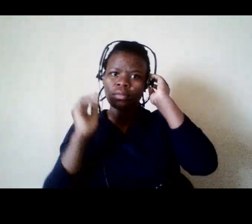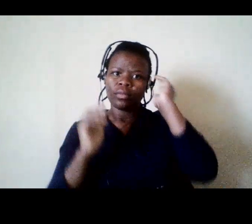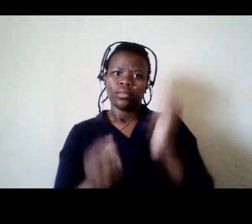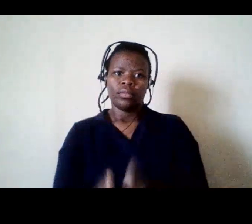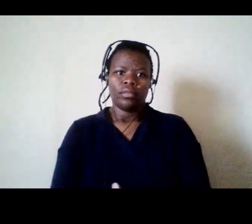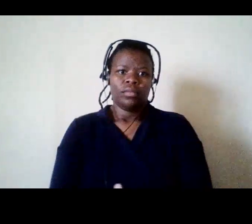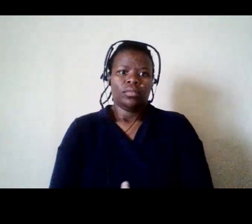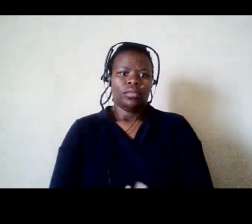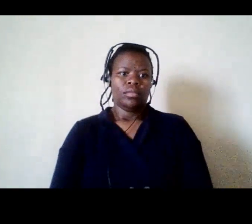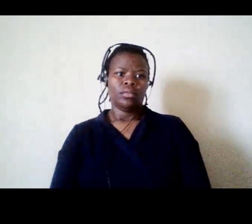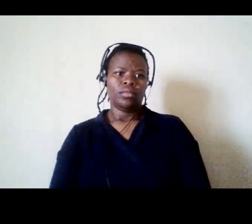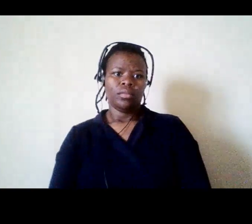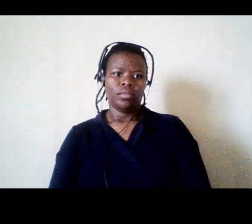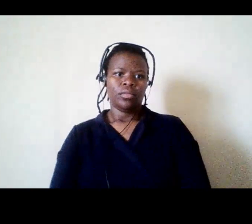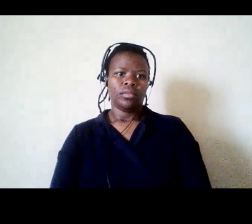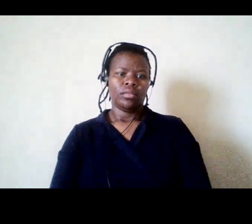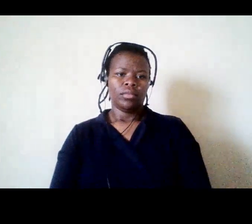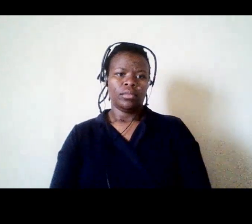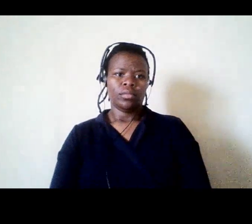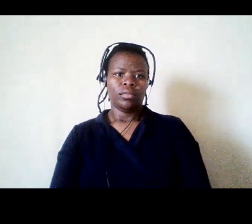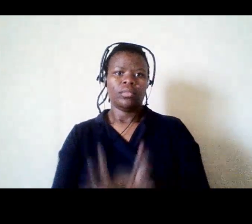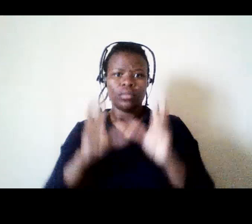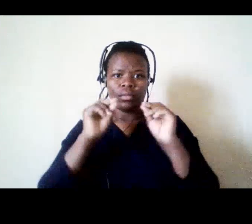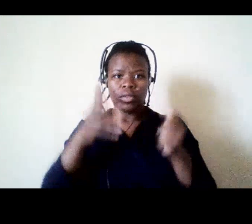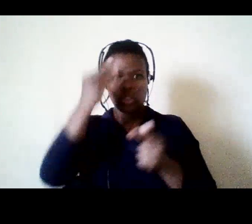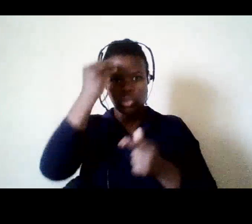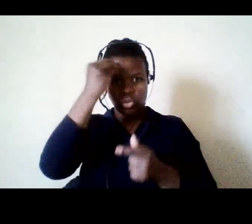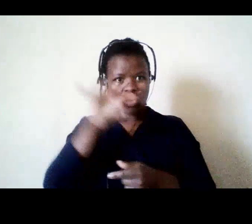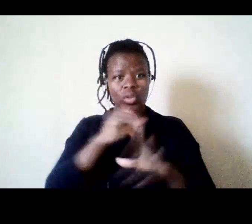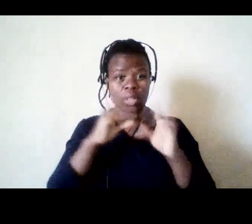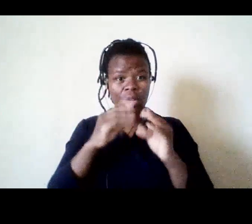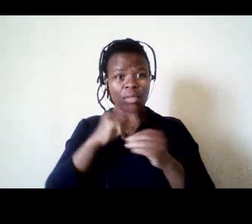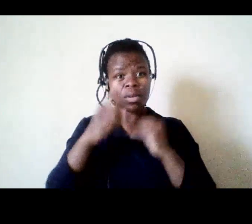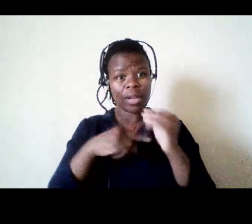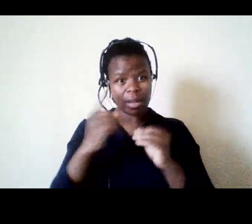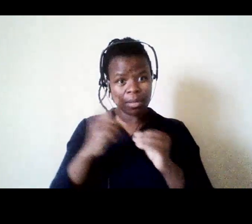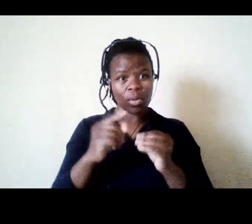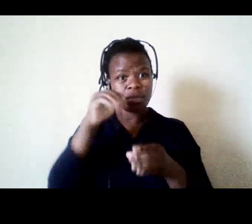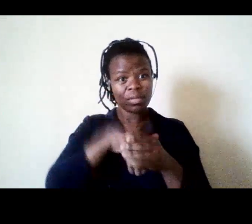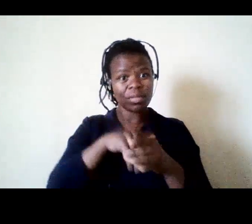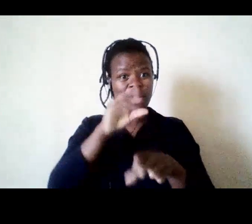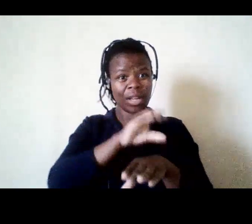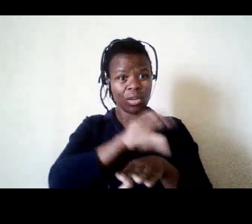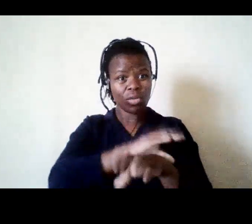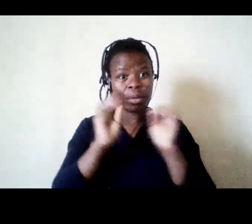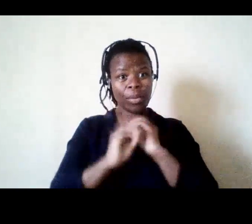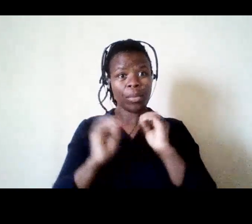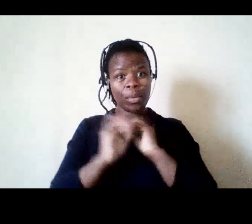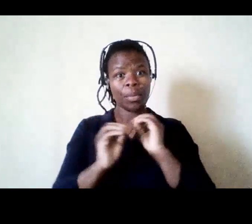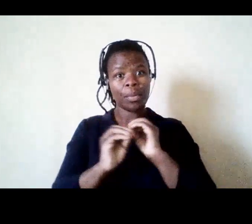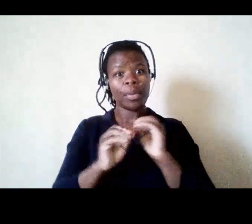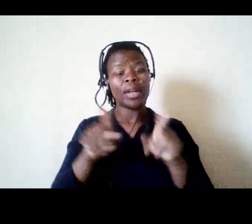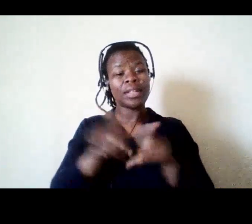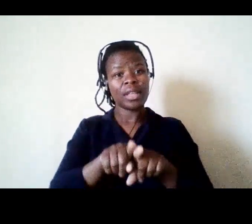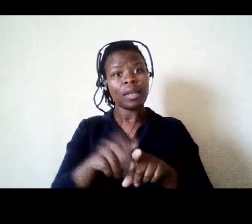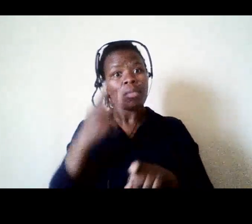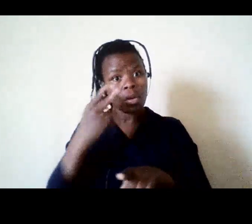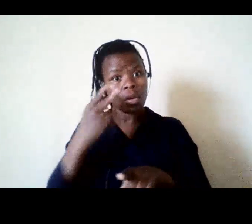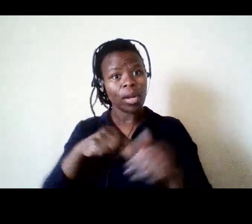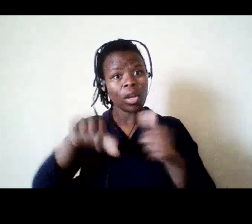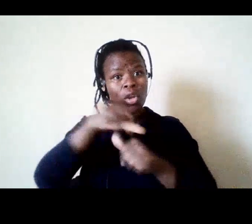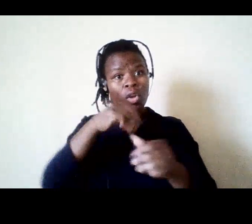One of the issues that's why we also talk about curriculum. If it's not in the curriculum, don't learn it. And that's why you see social workers coming to do the PhD